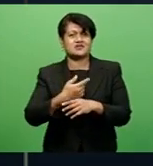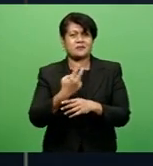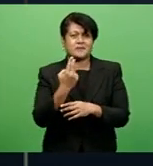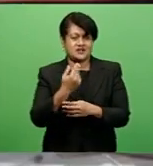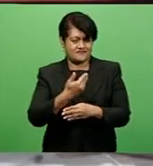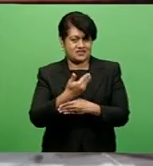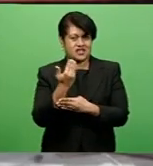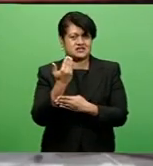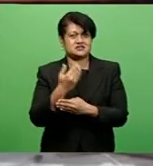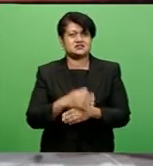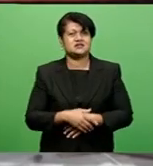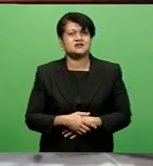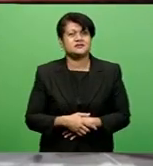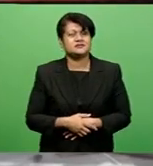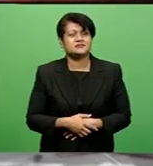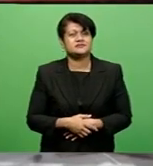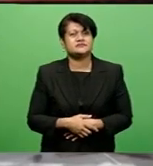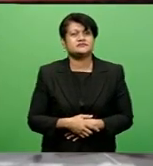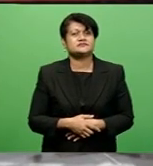more.